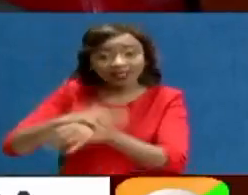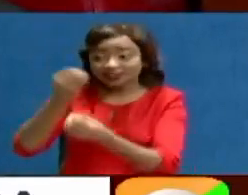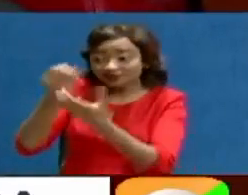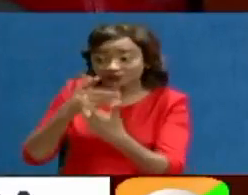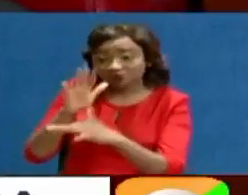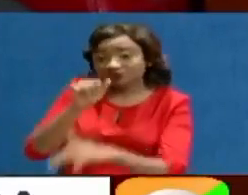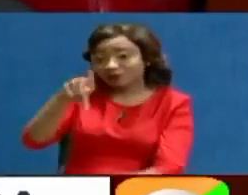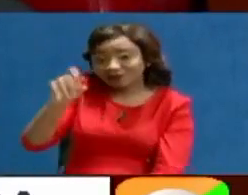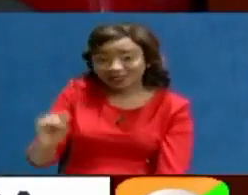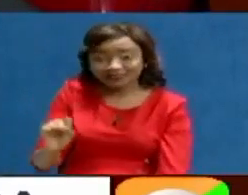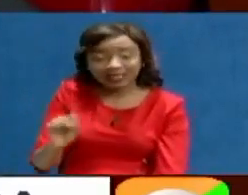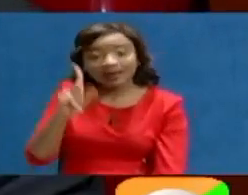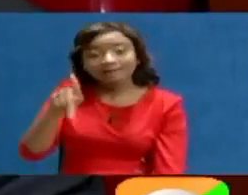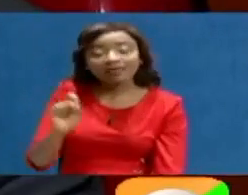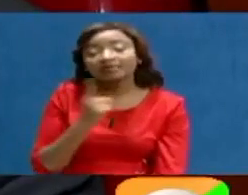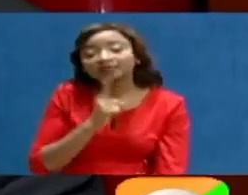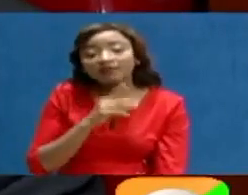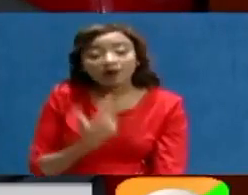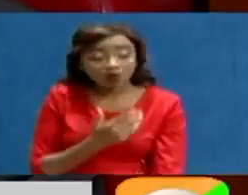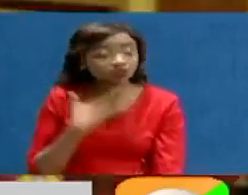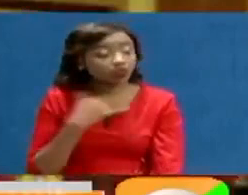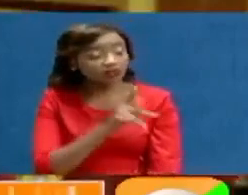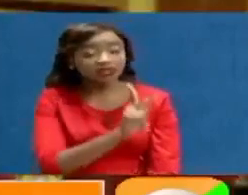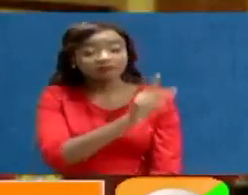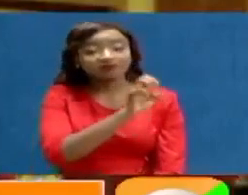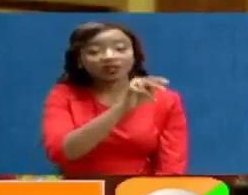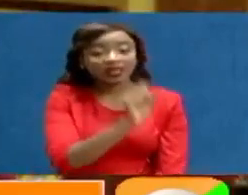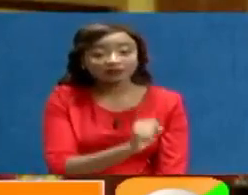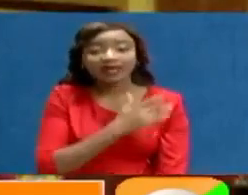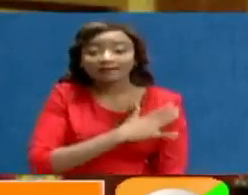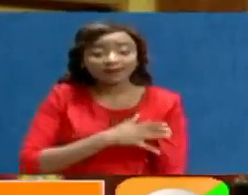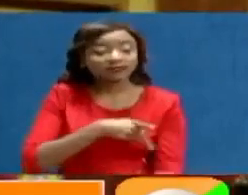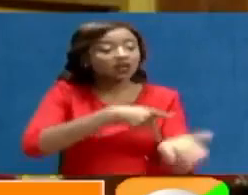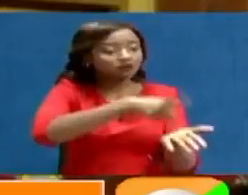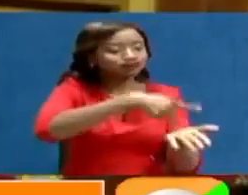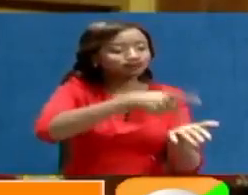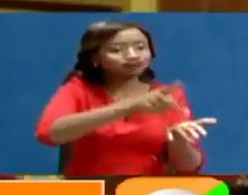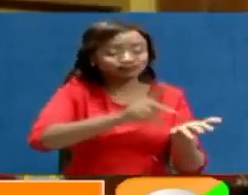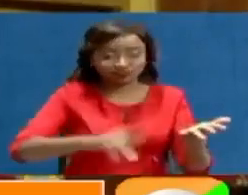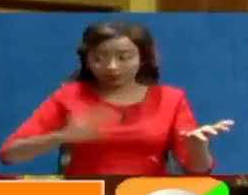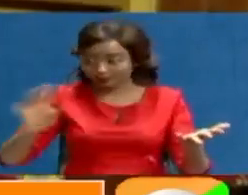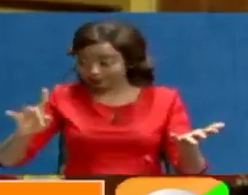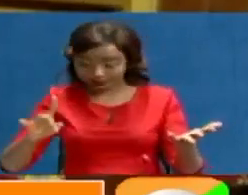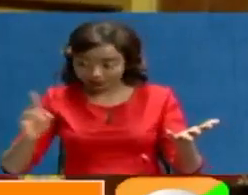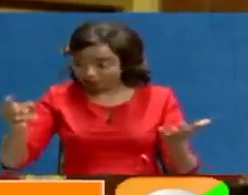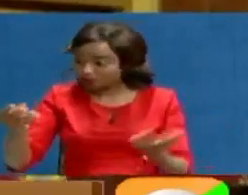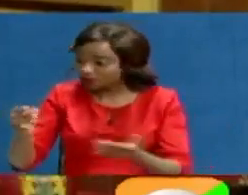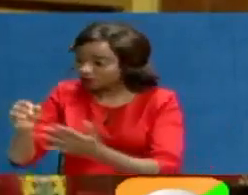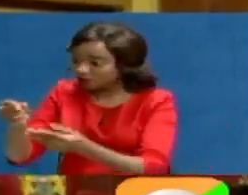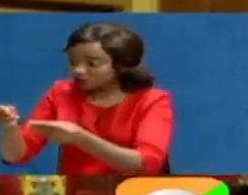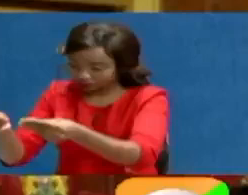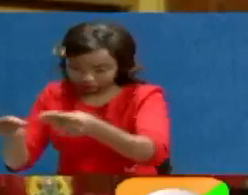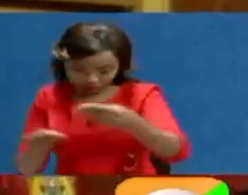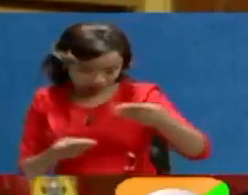PS, instructing KEMSA to procure, at the same time she's given a